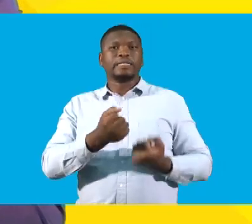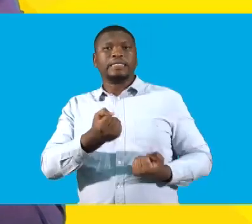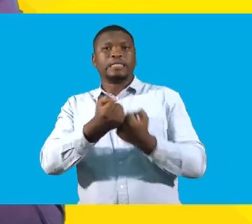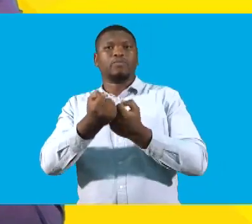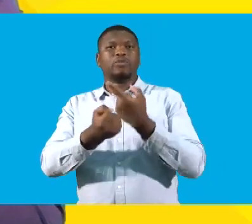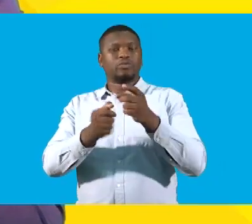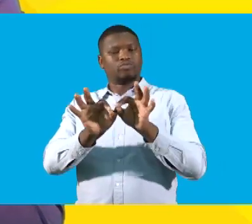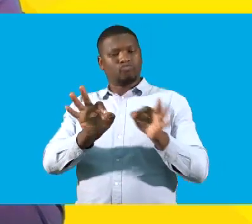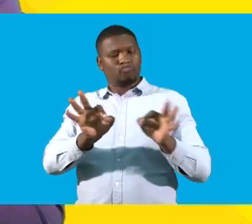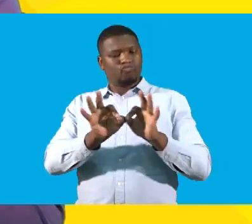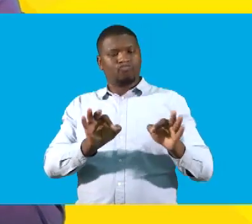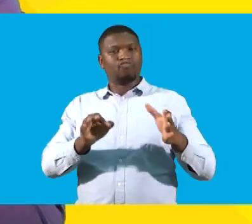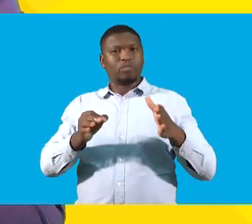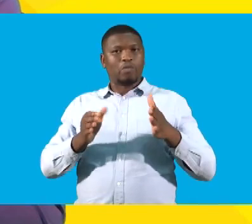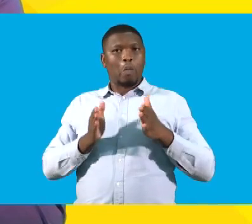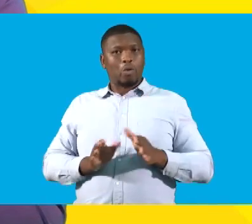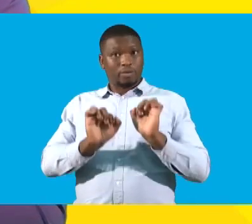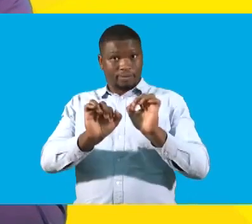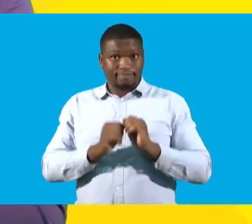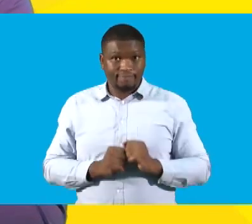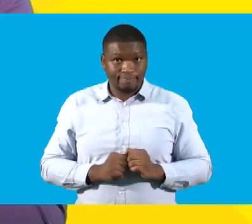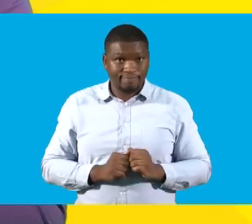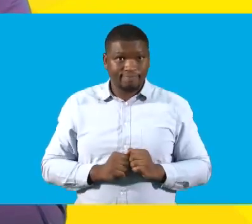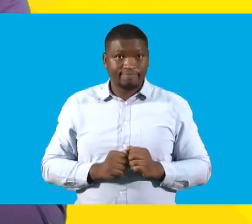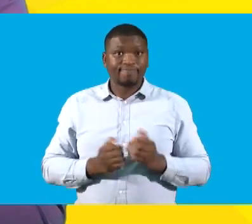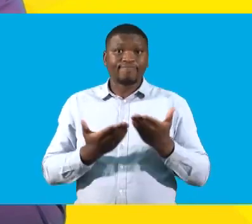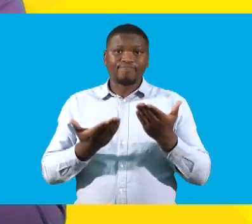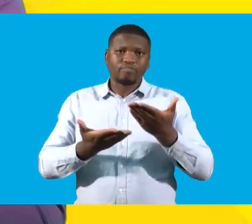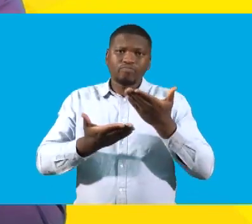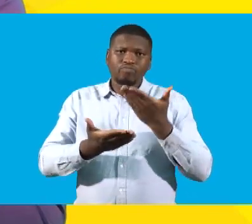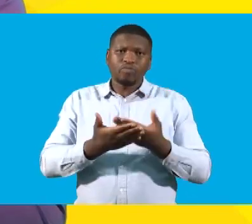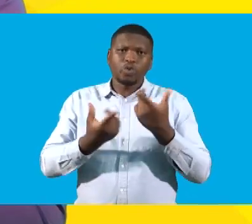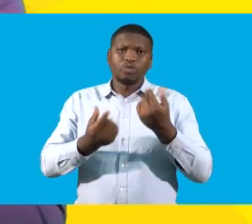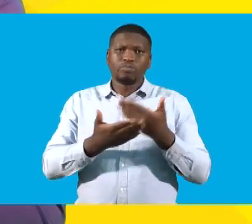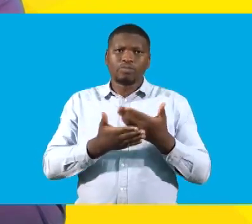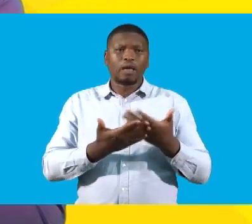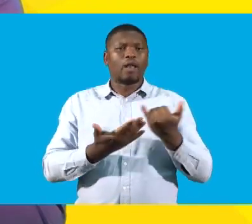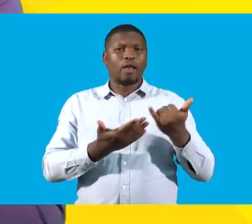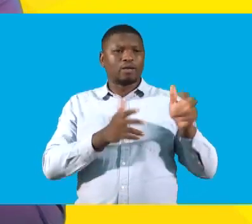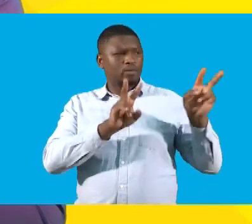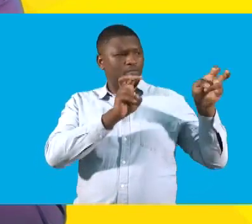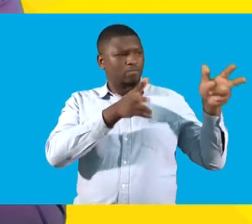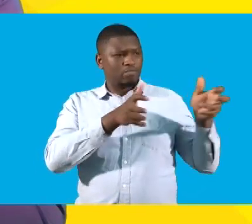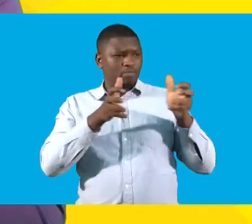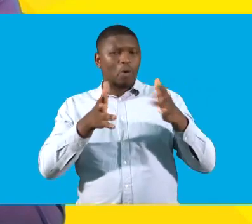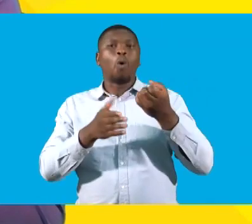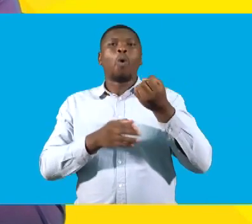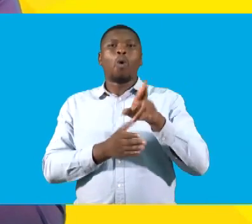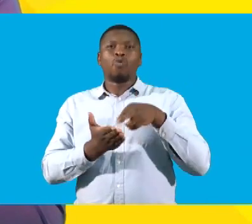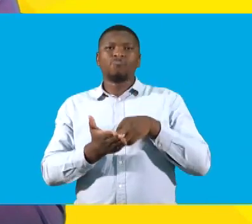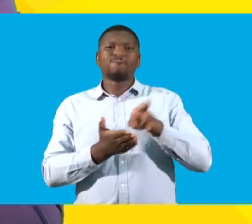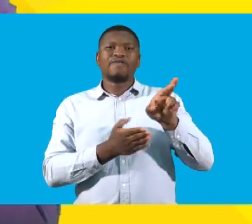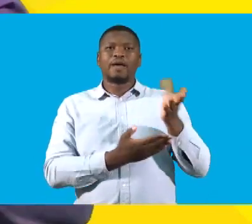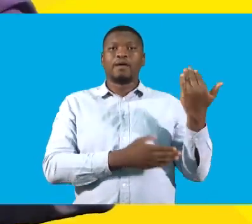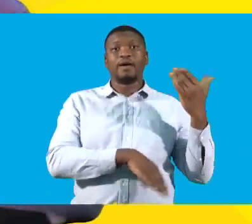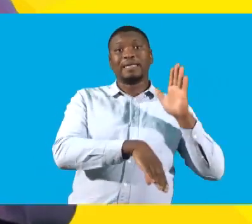to support what you have stated within your body paragraphs. And you are then allowed to paraphrase or refer to